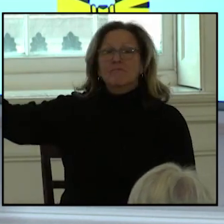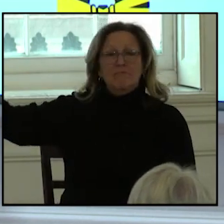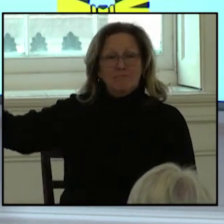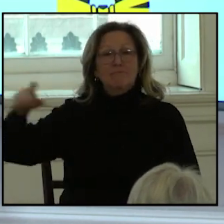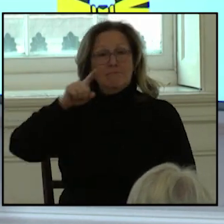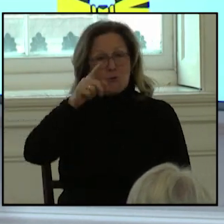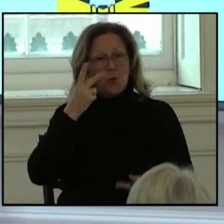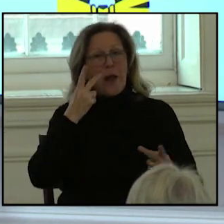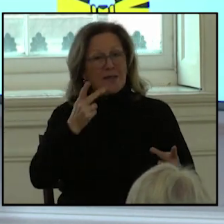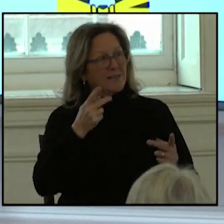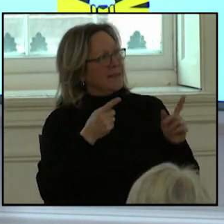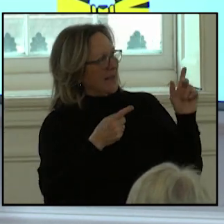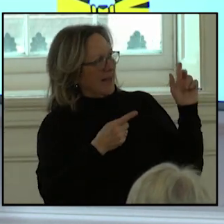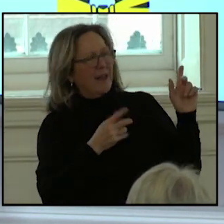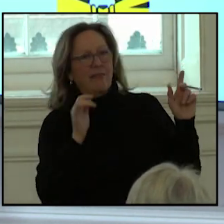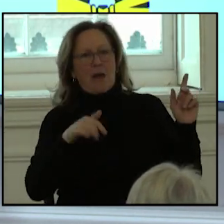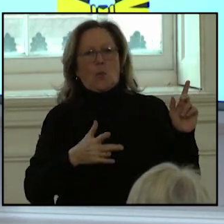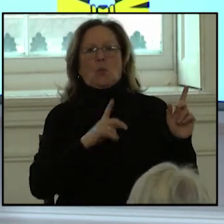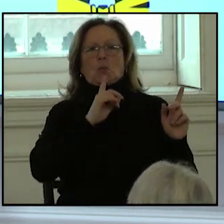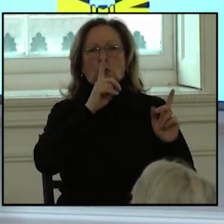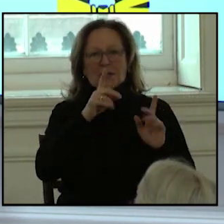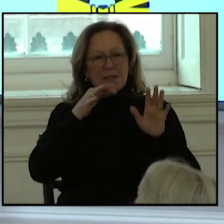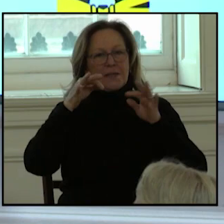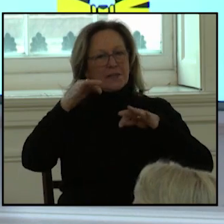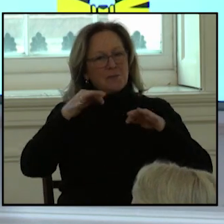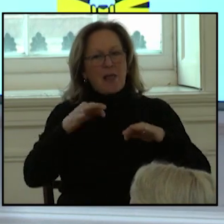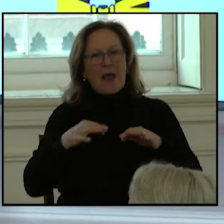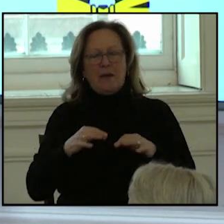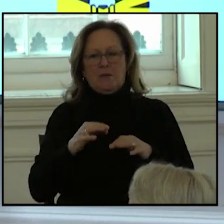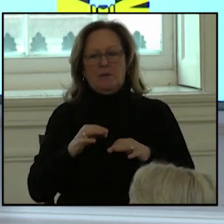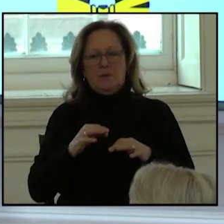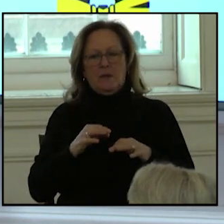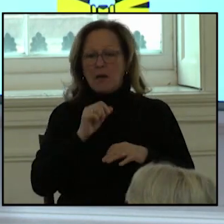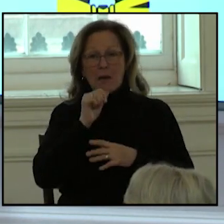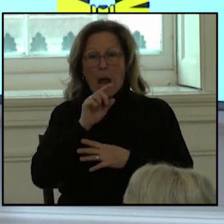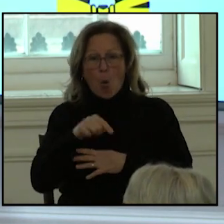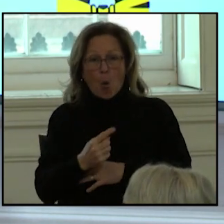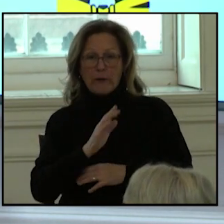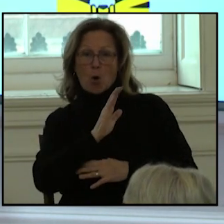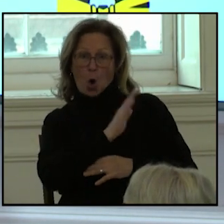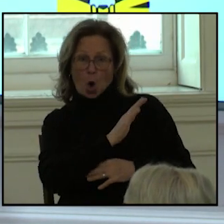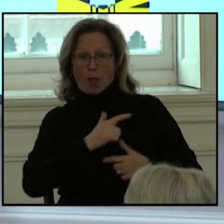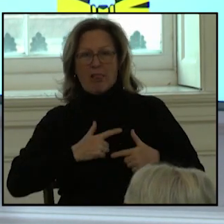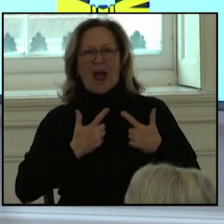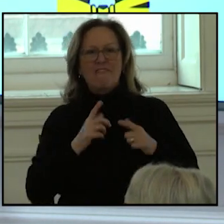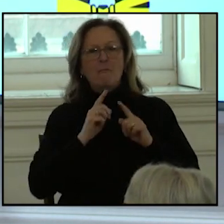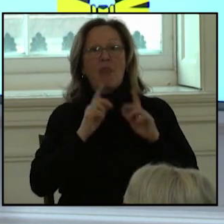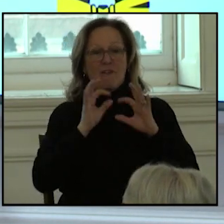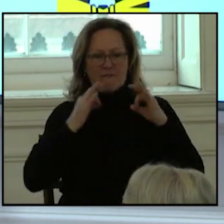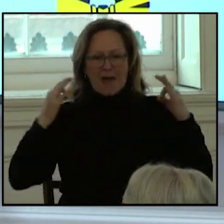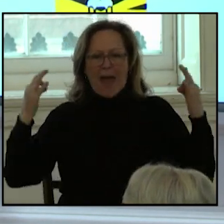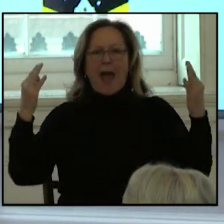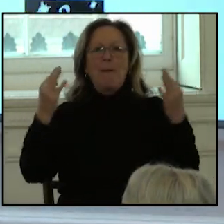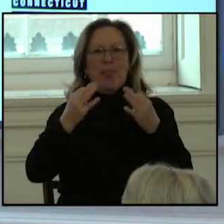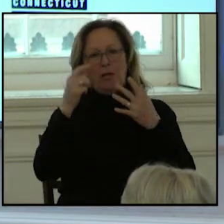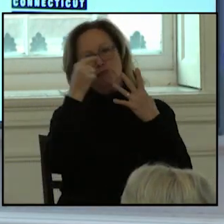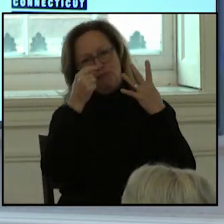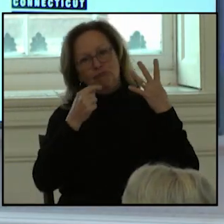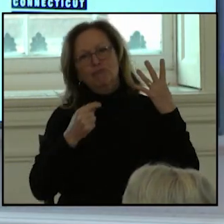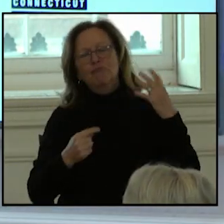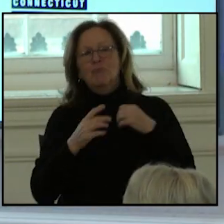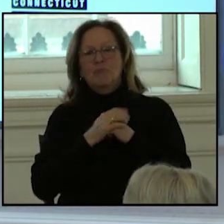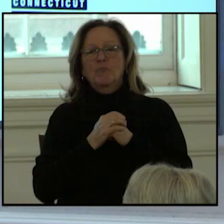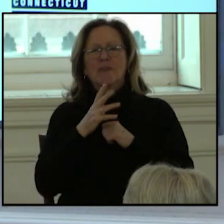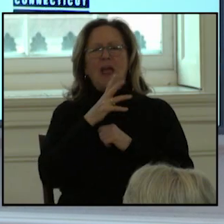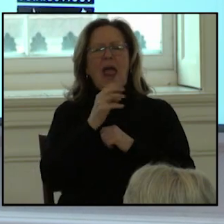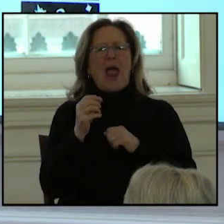which really tell not just her life, but the life of the family. And they are banners from an exhibit which